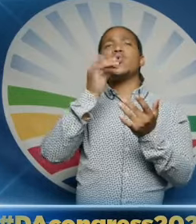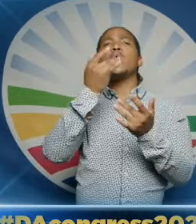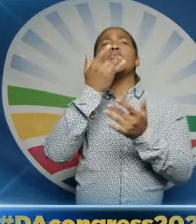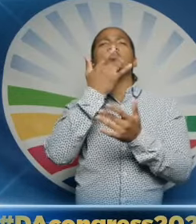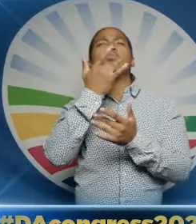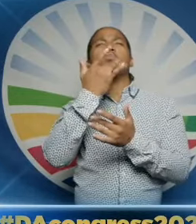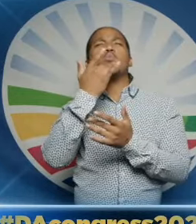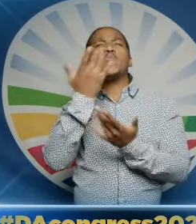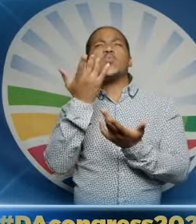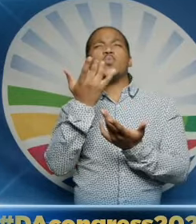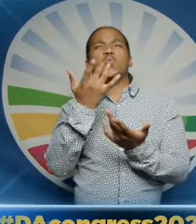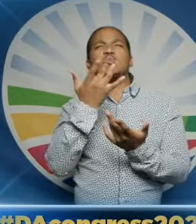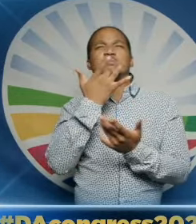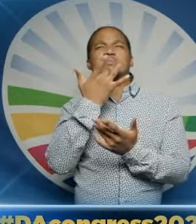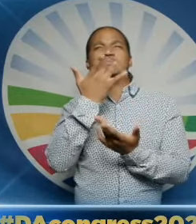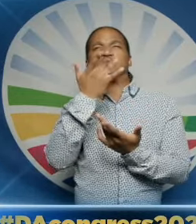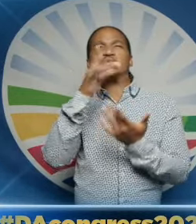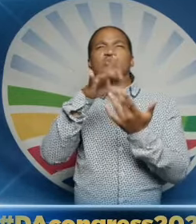tomorrow morning.